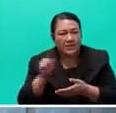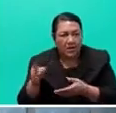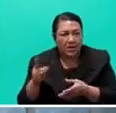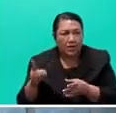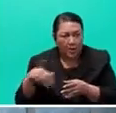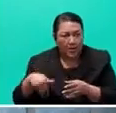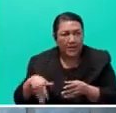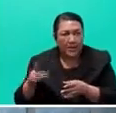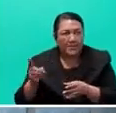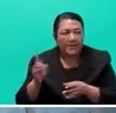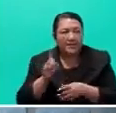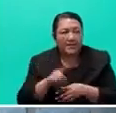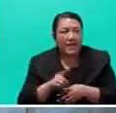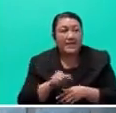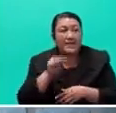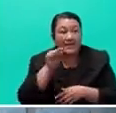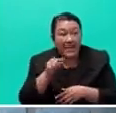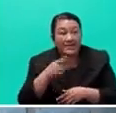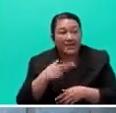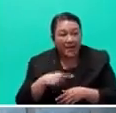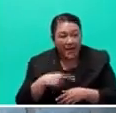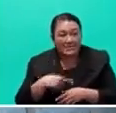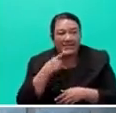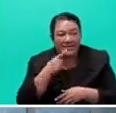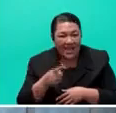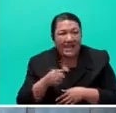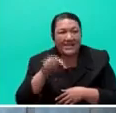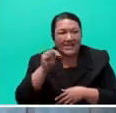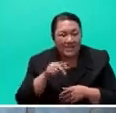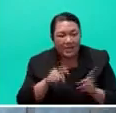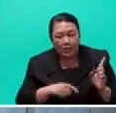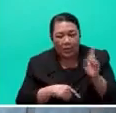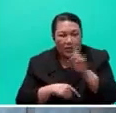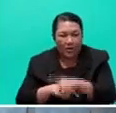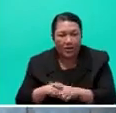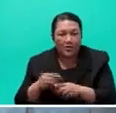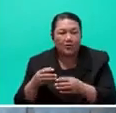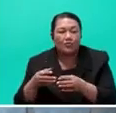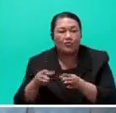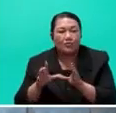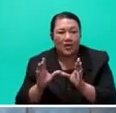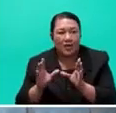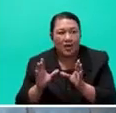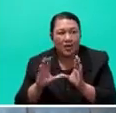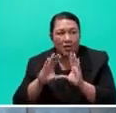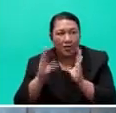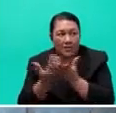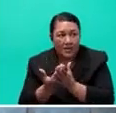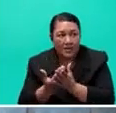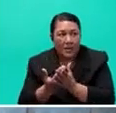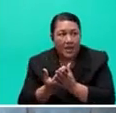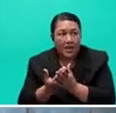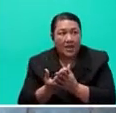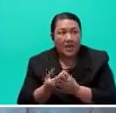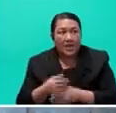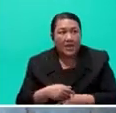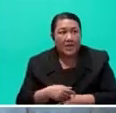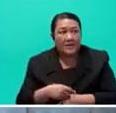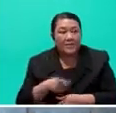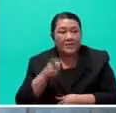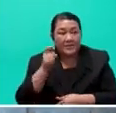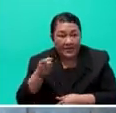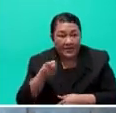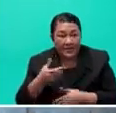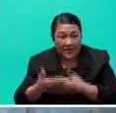Yeah, that's what I'm saying. It needs to go to the committee. Unless and until I describe what is in the content, we won't understand why it needs to go